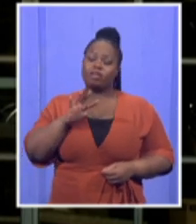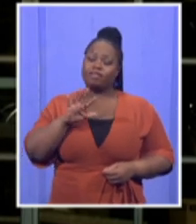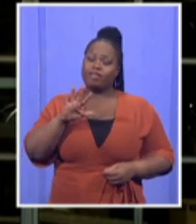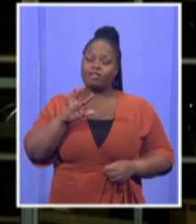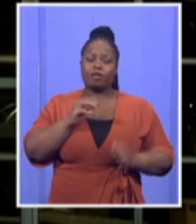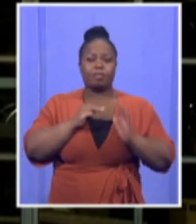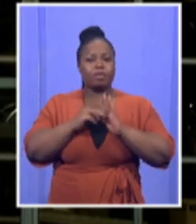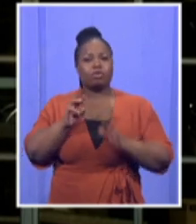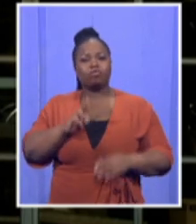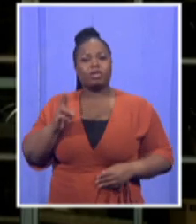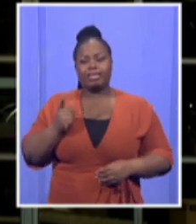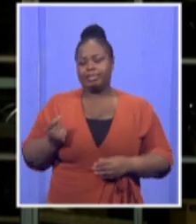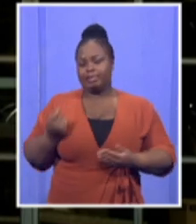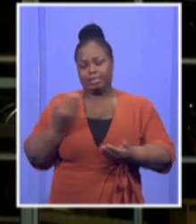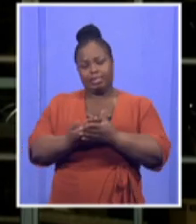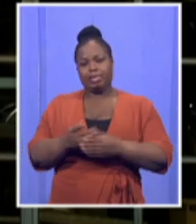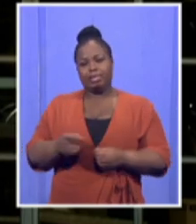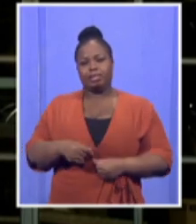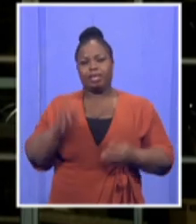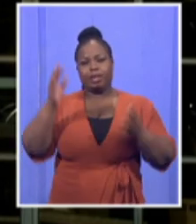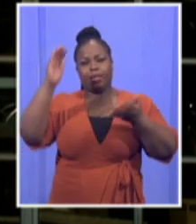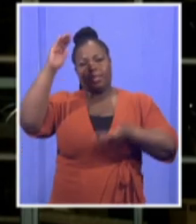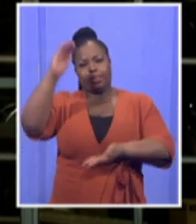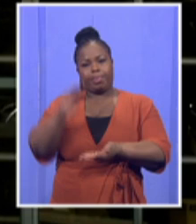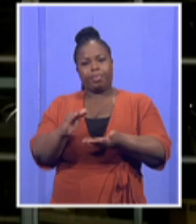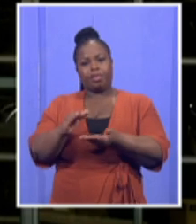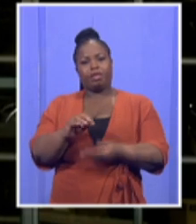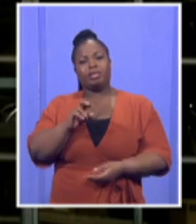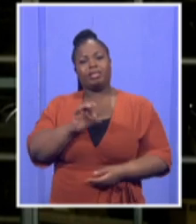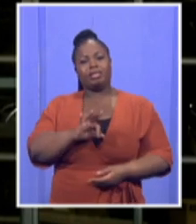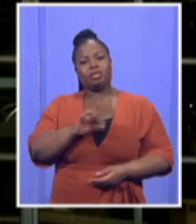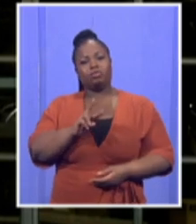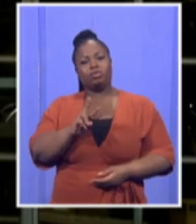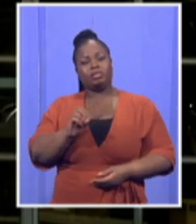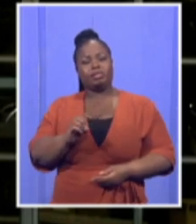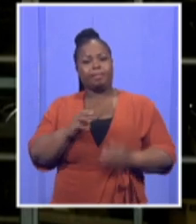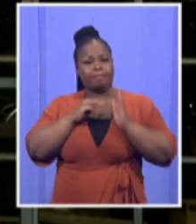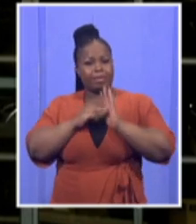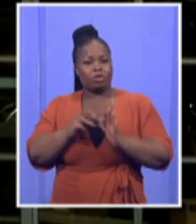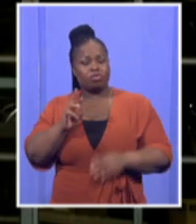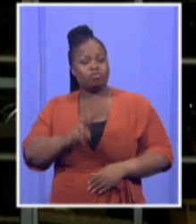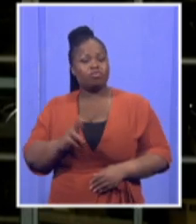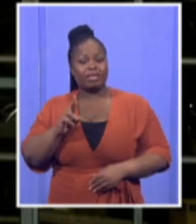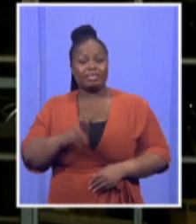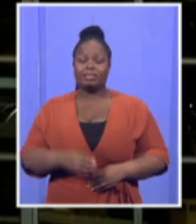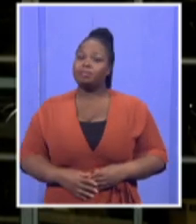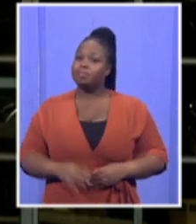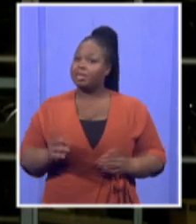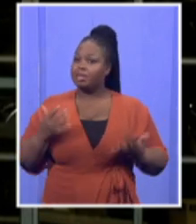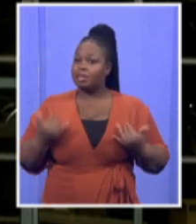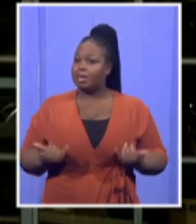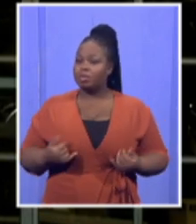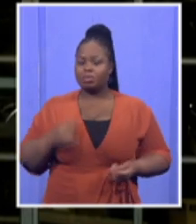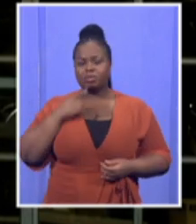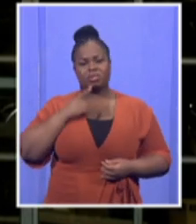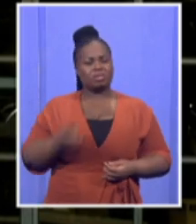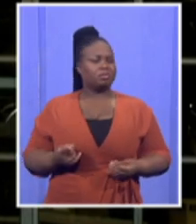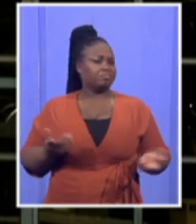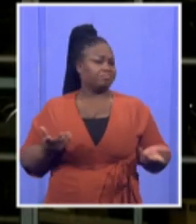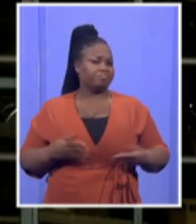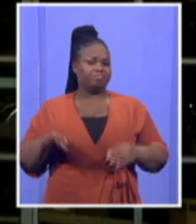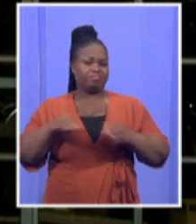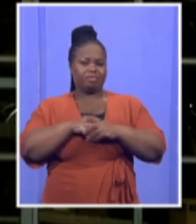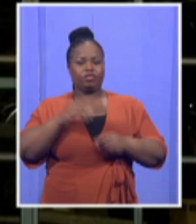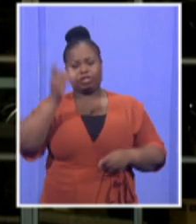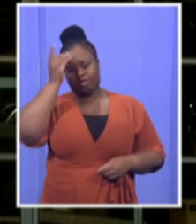rand tender, which then ballooned to 320 million rand, and it's said to be all a part of the